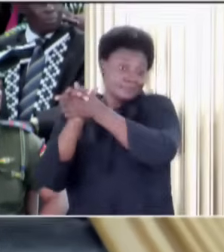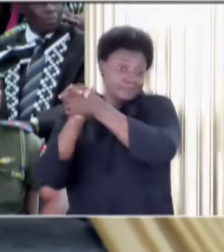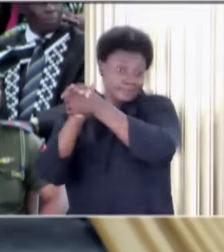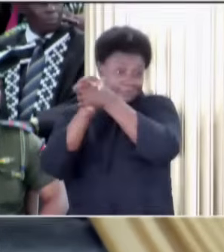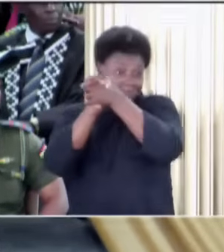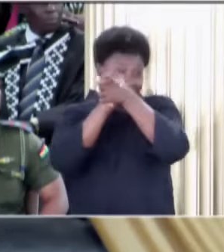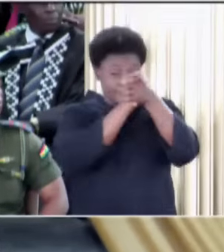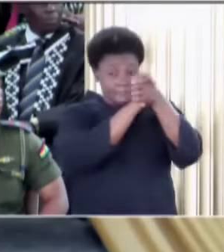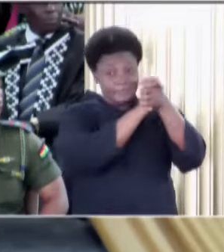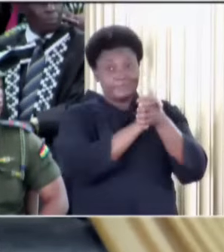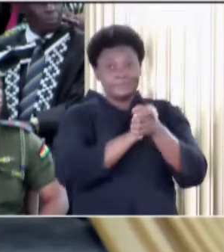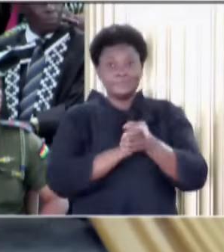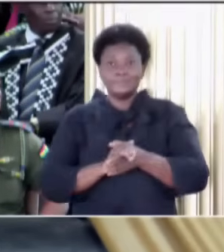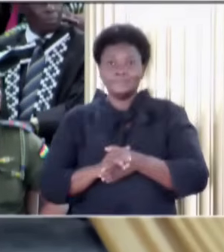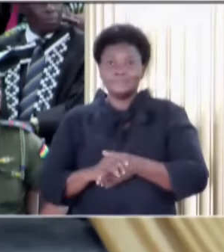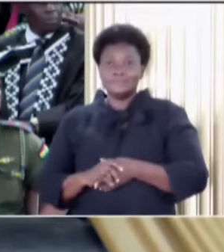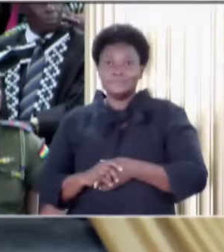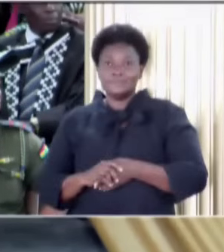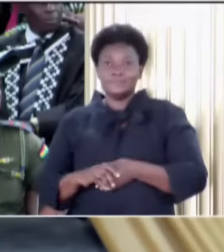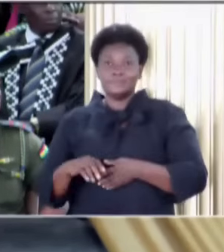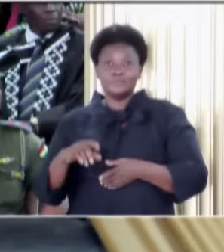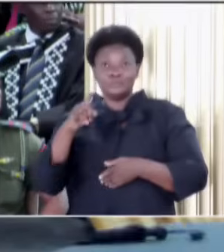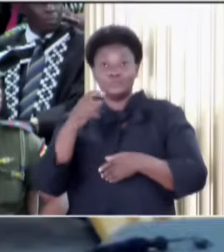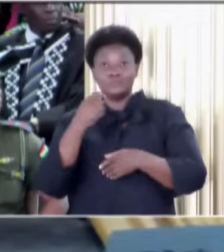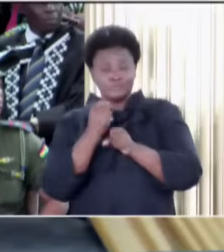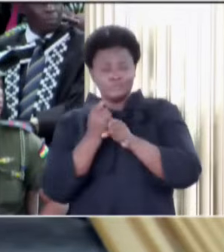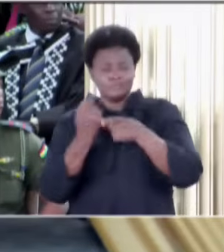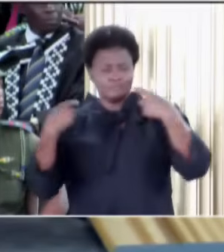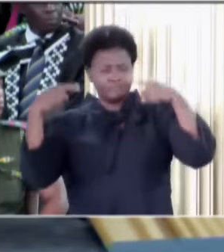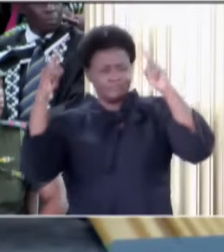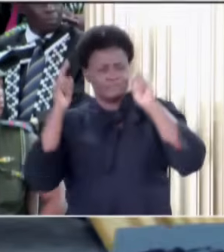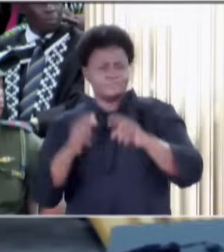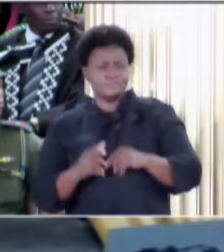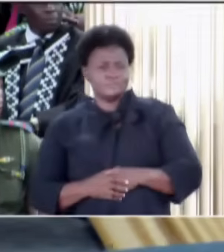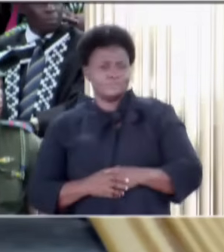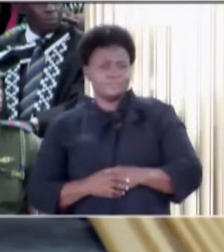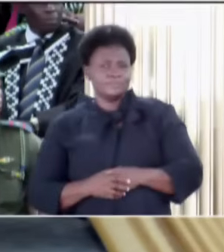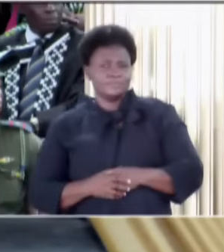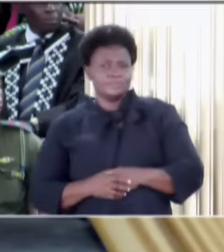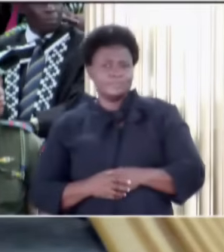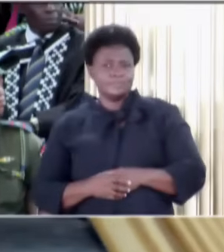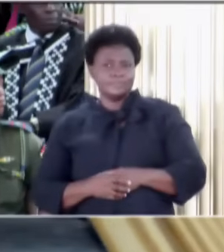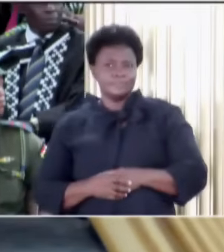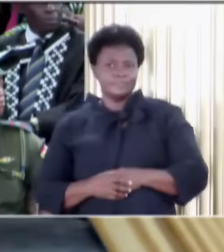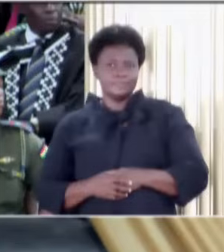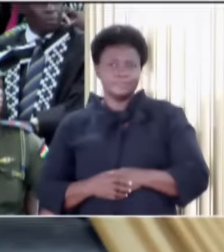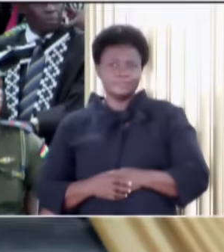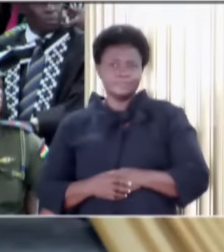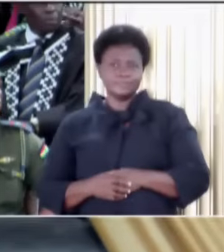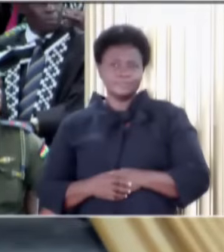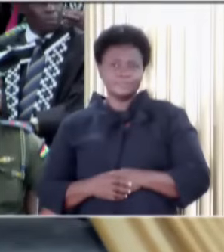Congratulations. You made it." Yes, that's more like it.